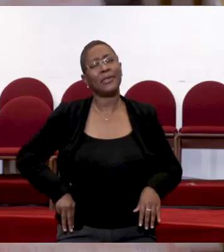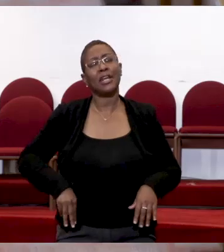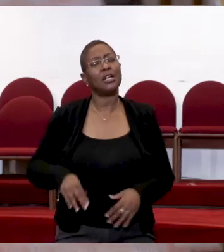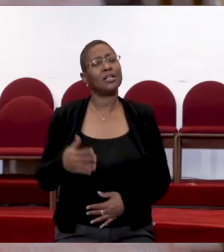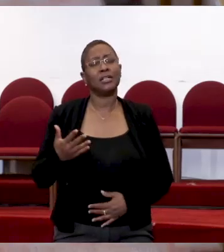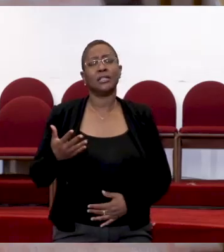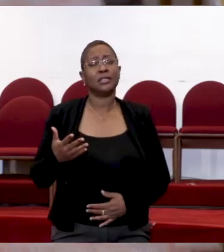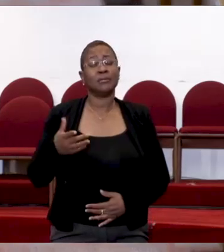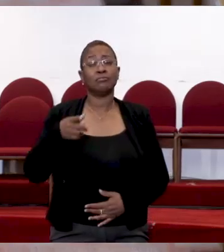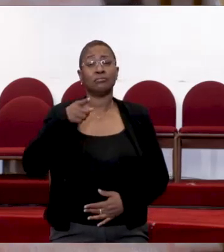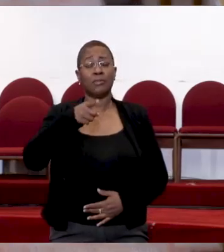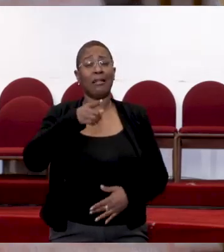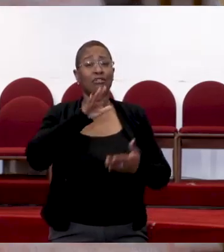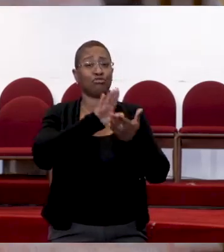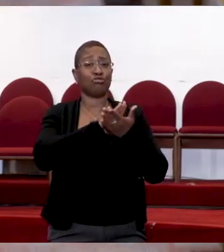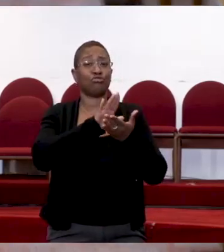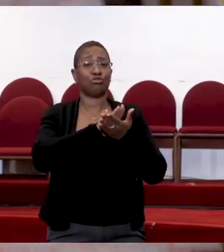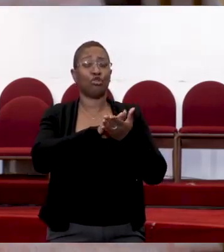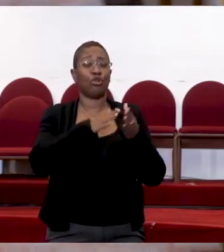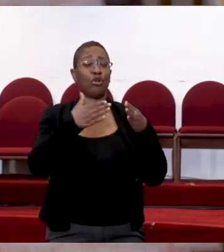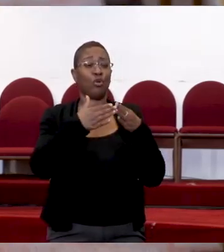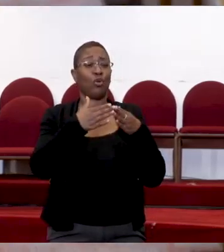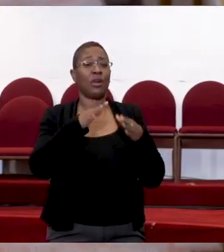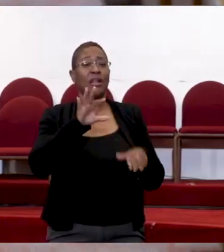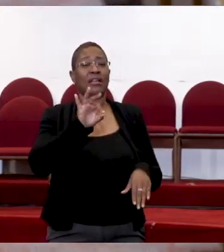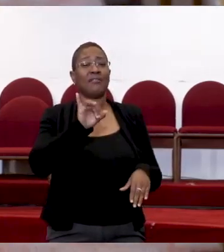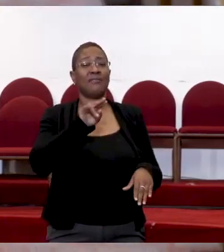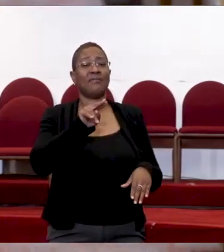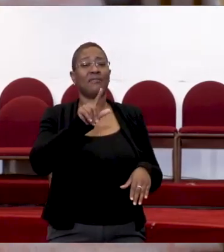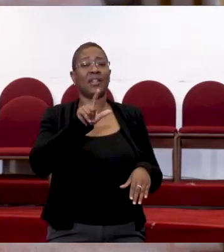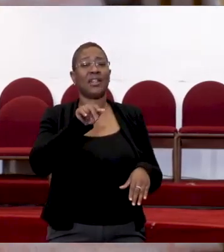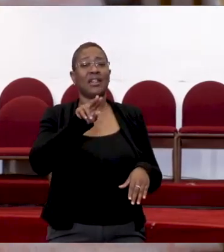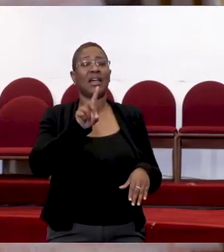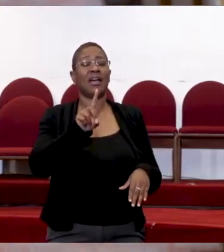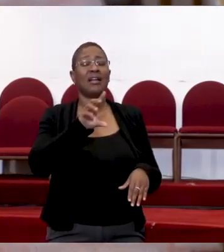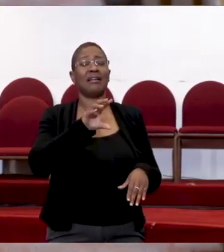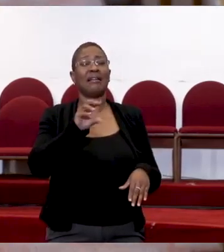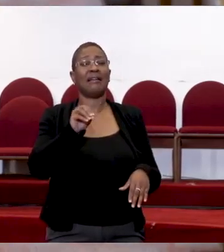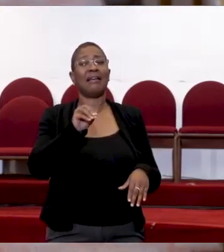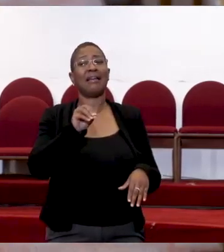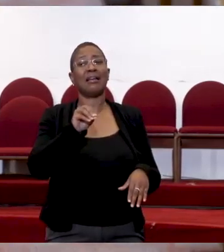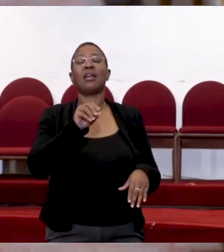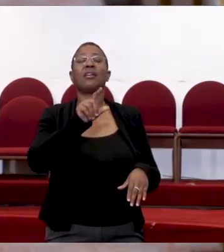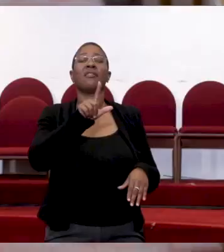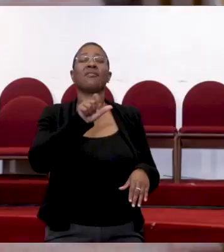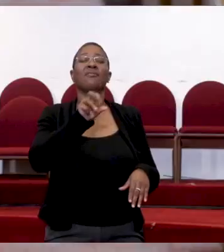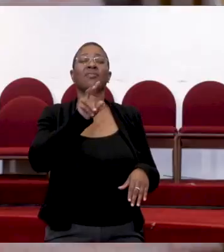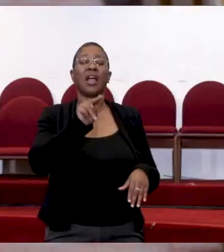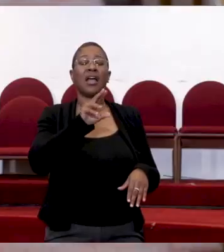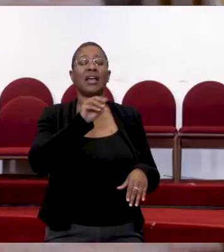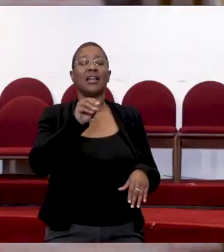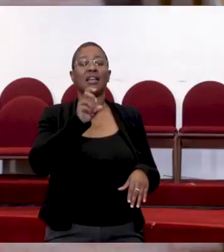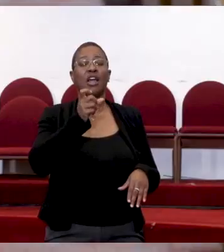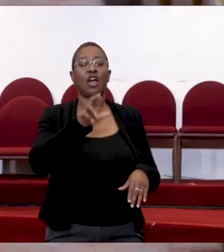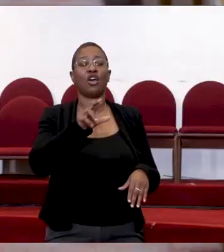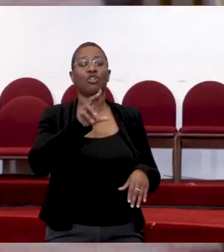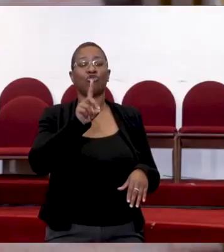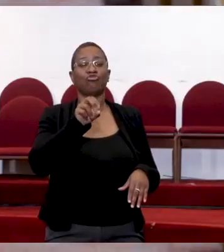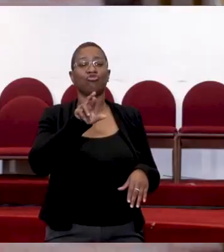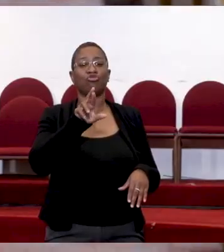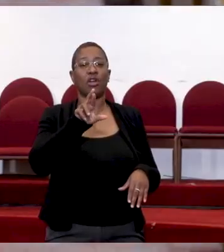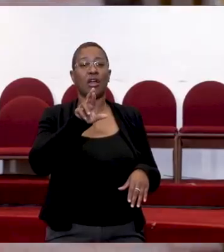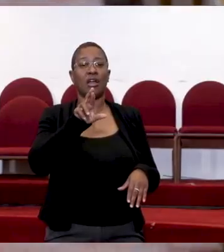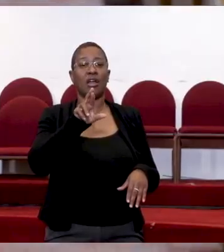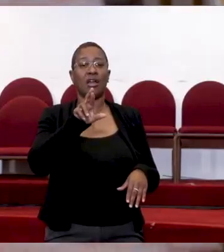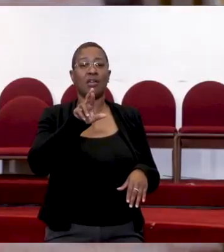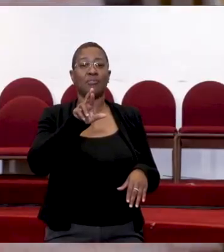there's a school on the corner of Finland and Outer Drive. We have been dealing with it. I've been in office over